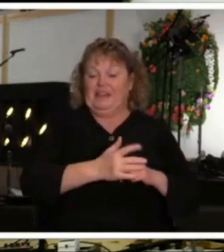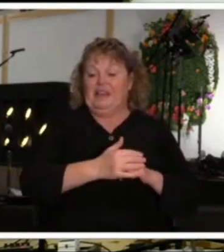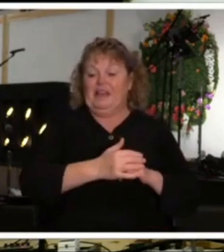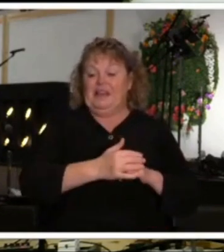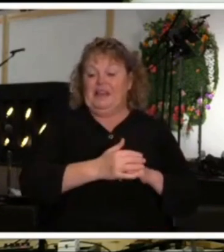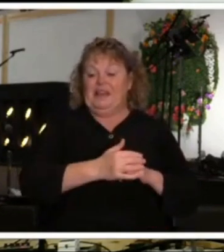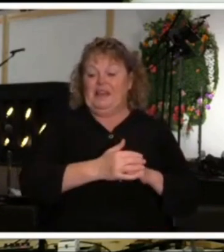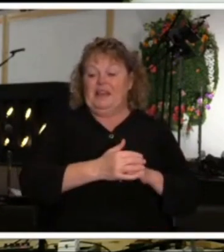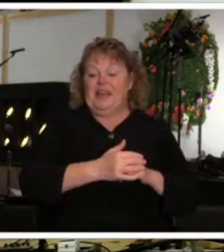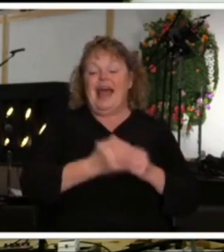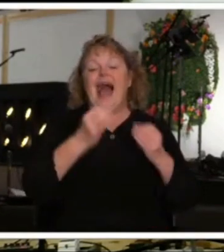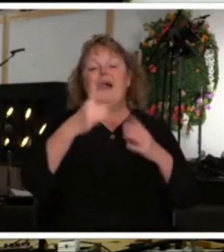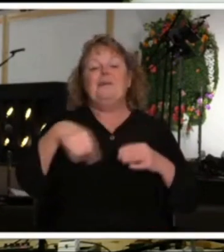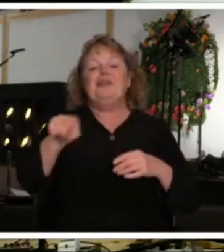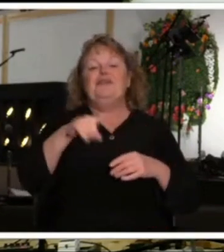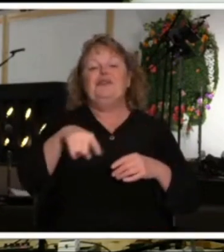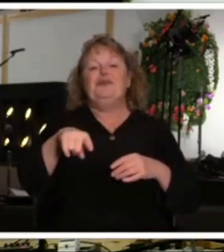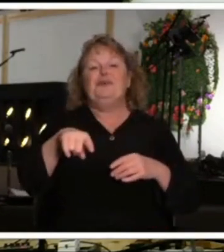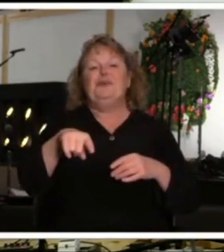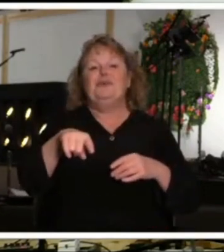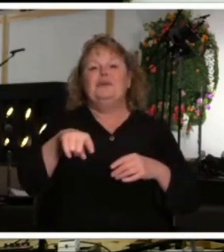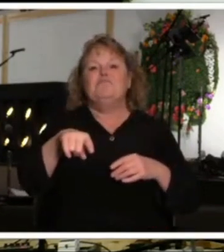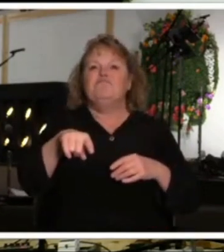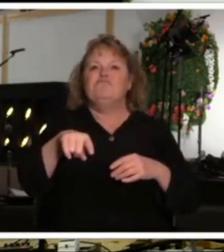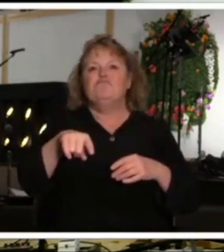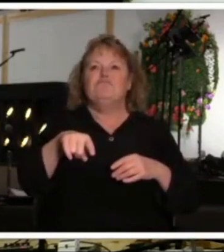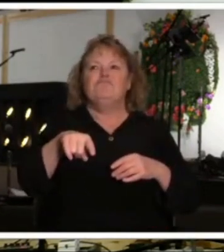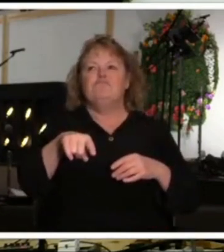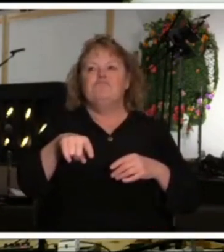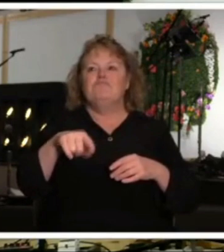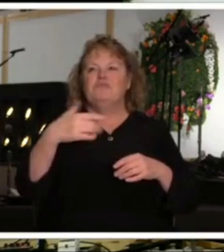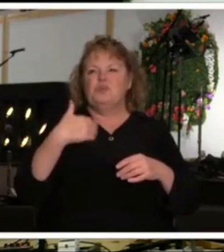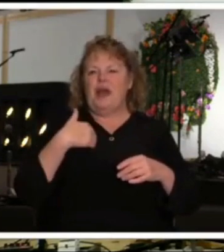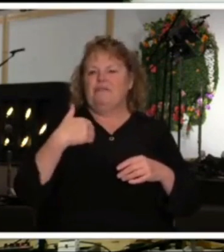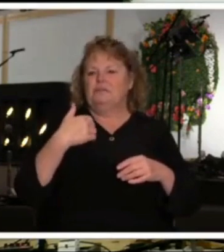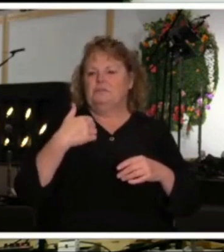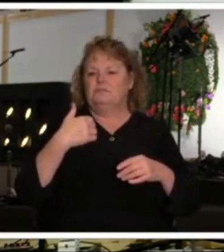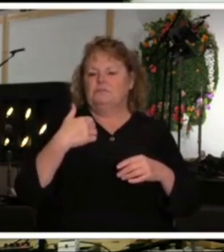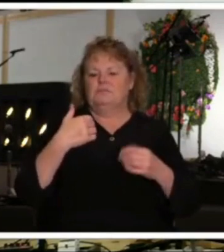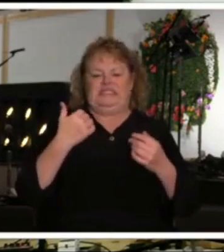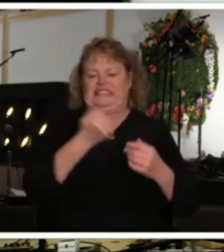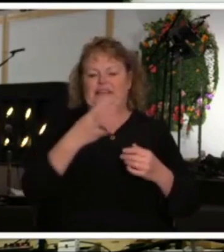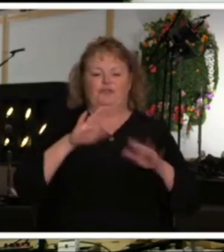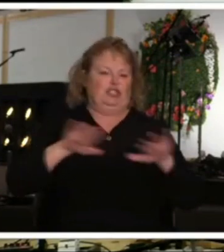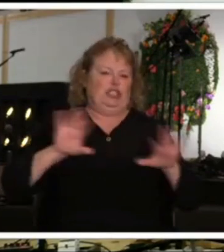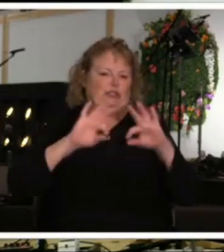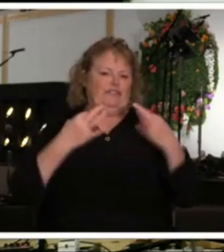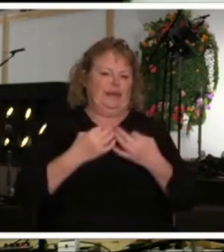how many of you think about in your family, you have brothers and sisters, right?